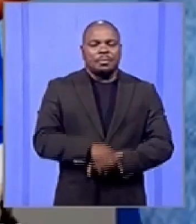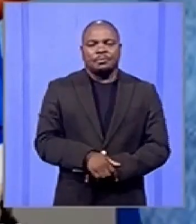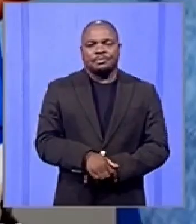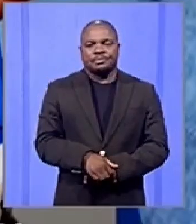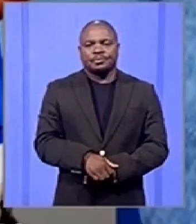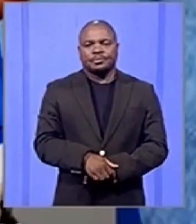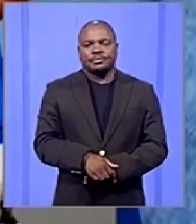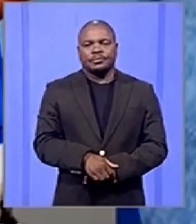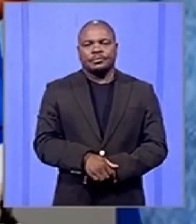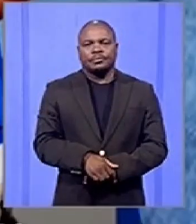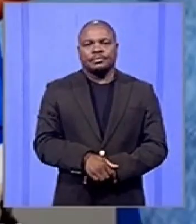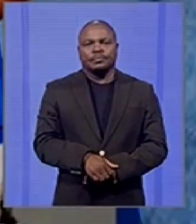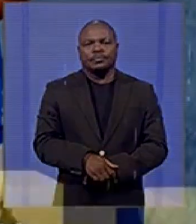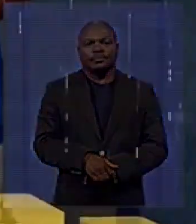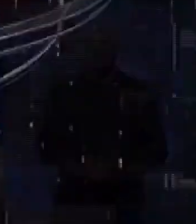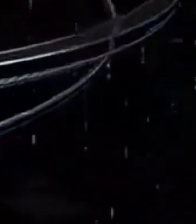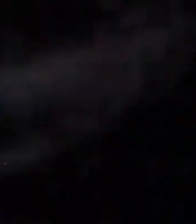Potchefstroom.